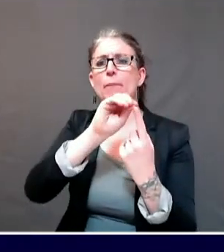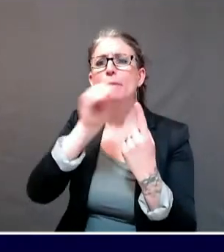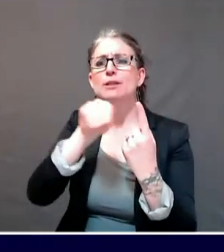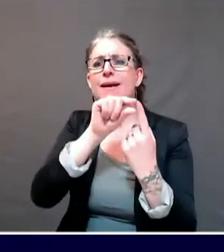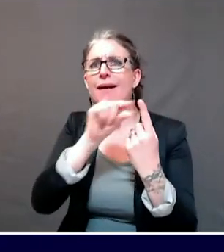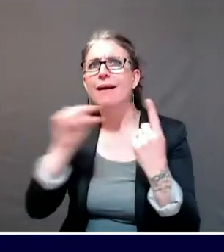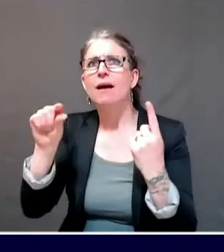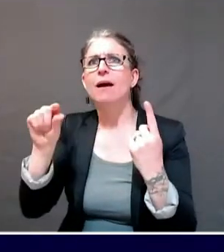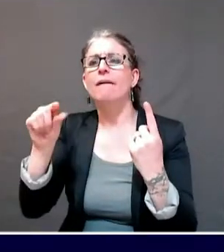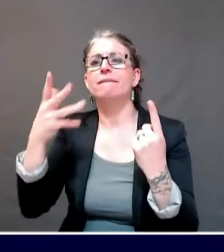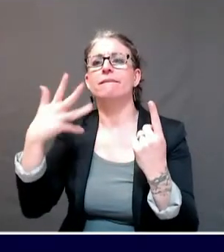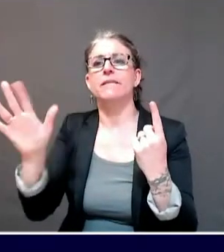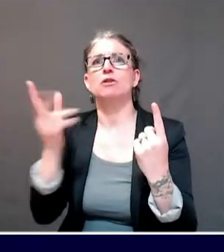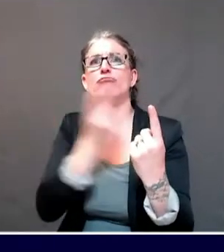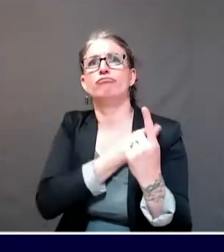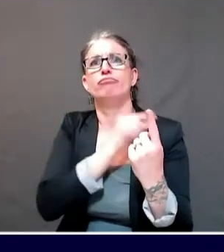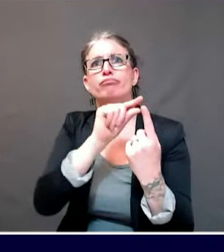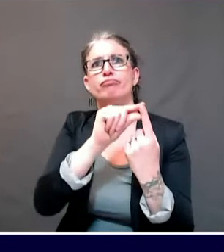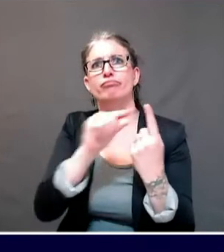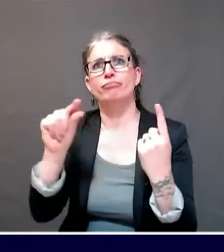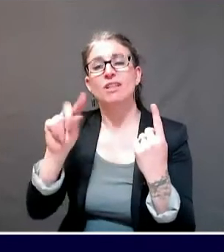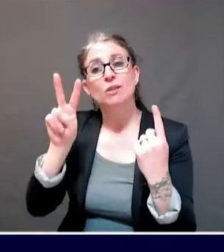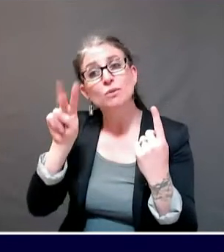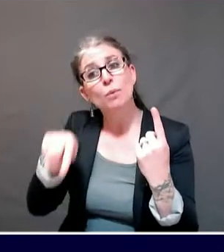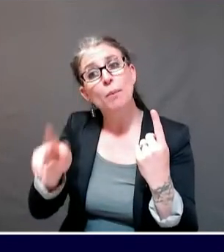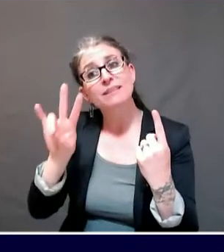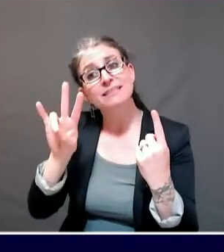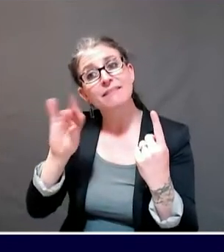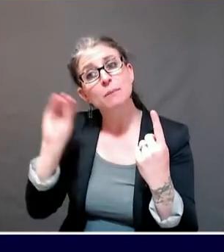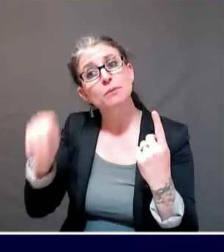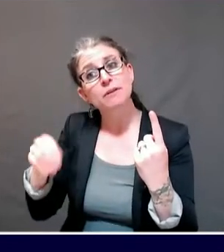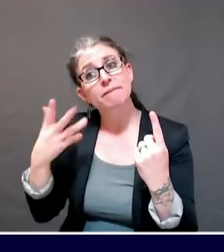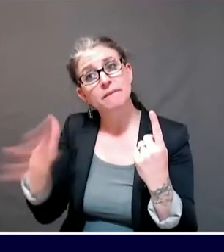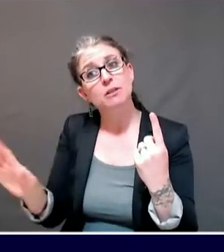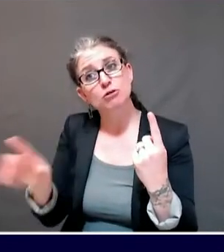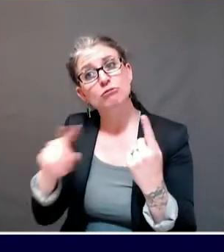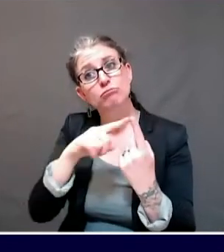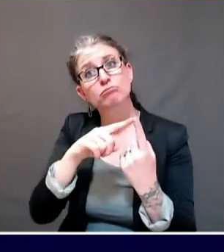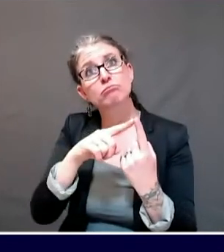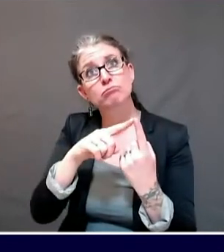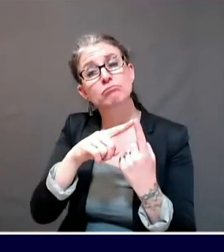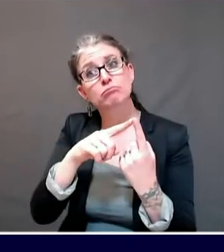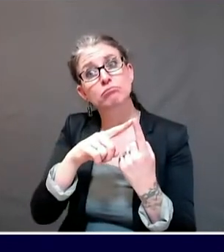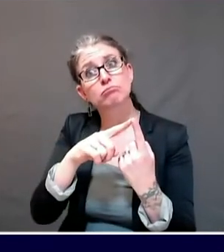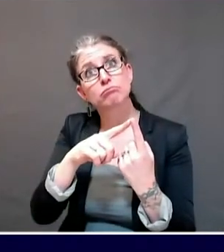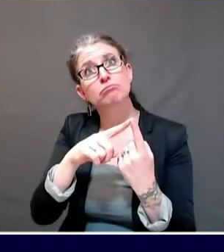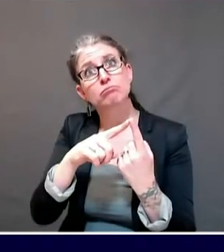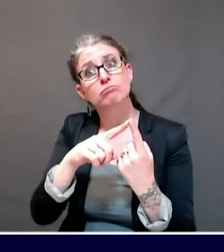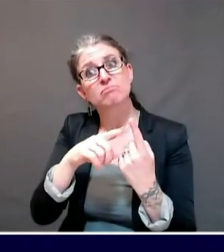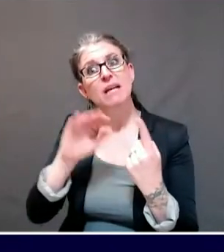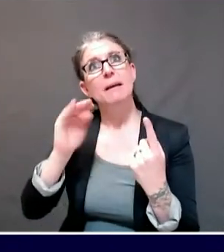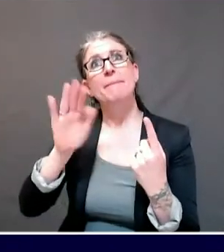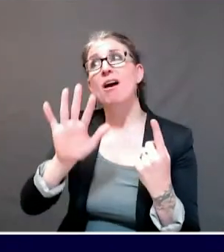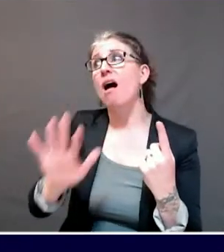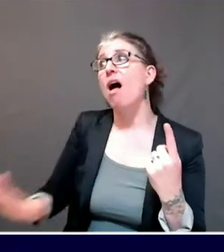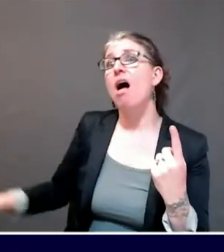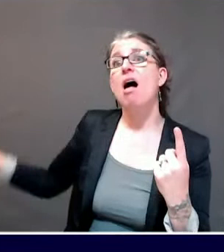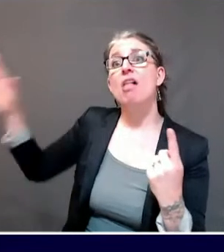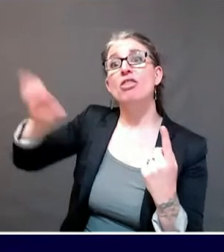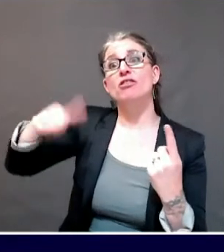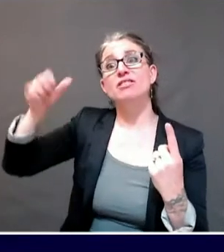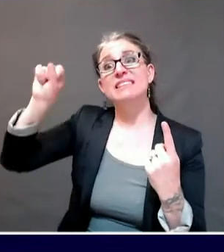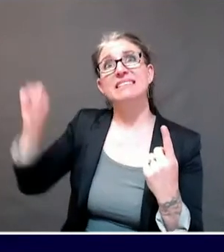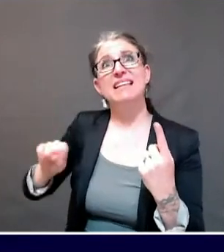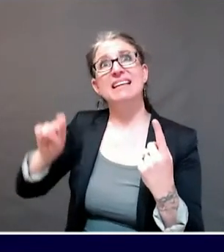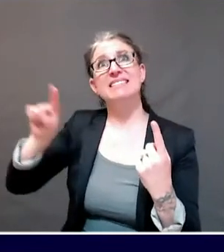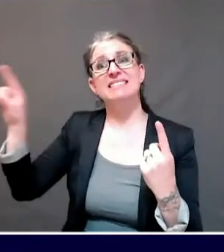about 2.7%. Again, relative to other states, that puts us at the top of that league table. The other metric